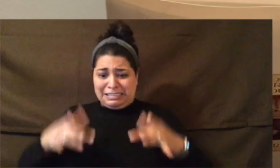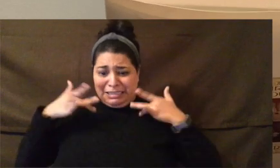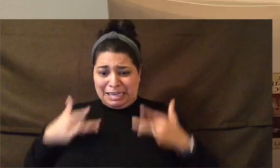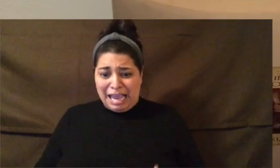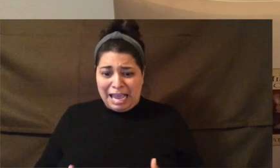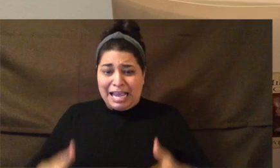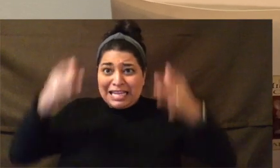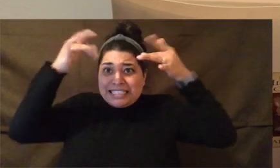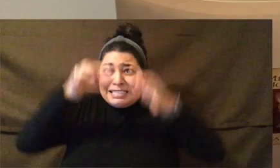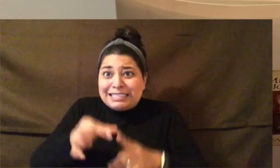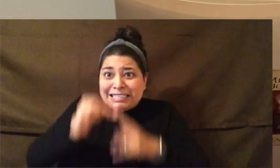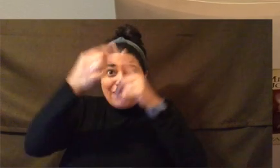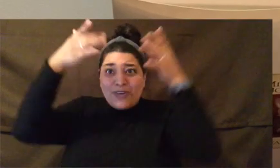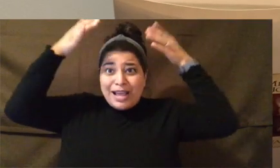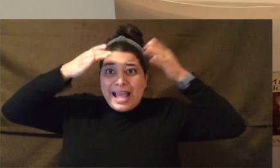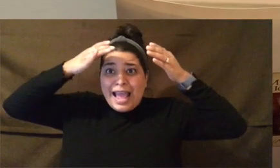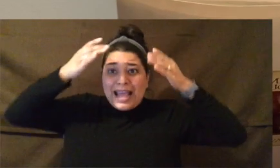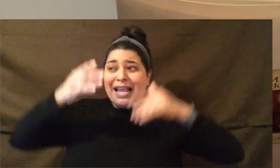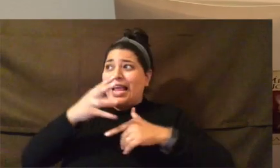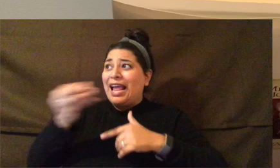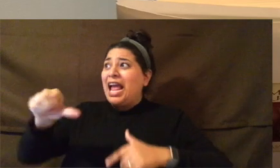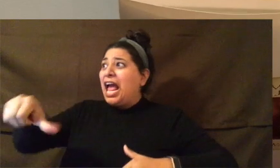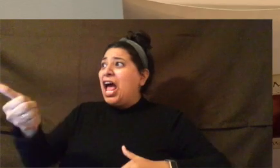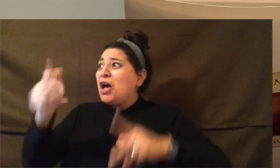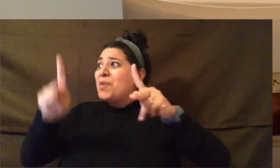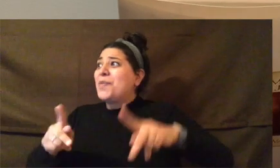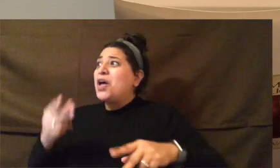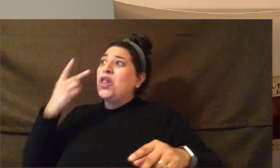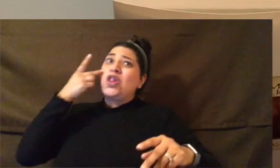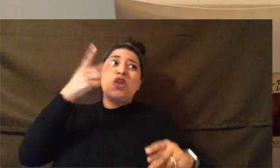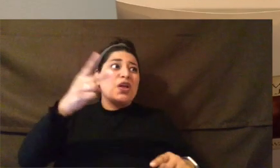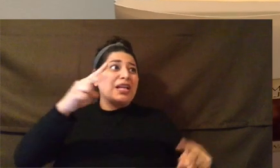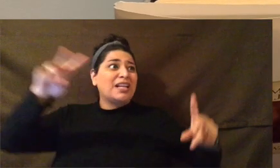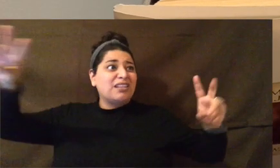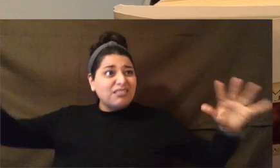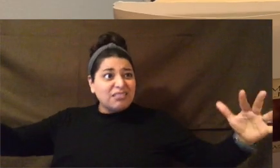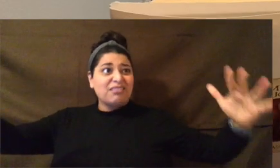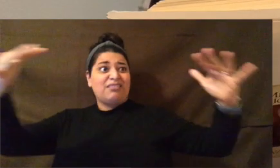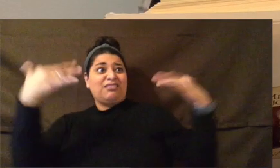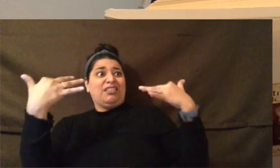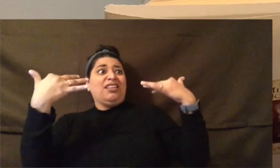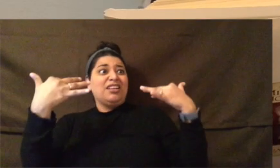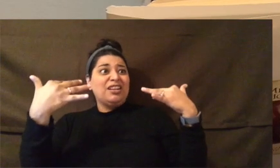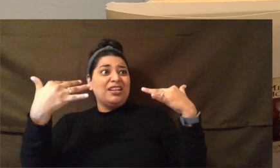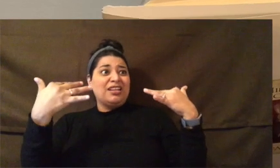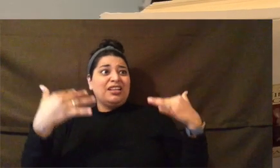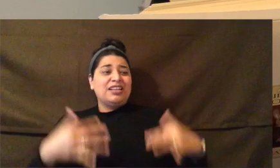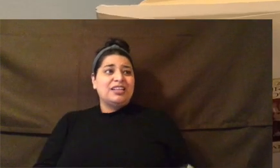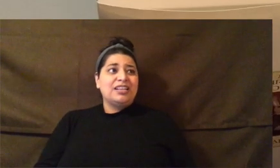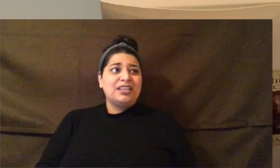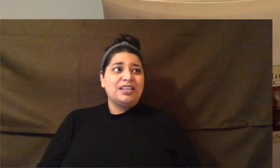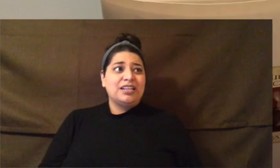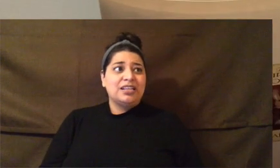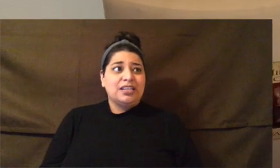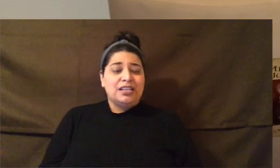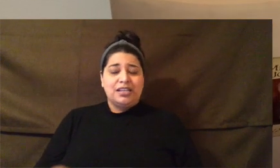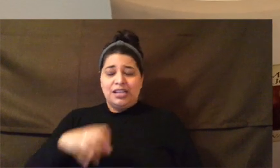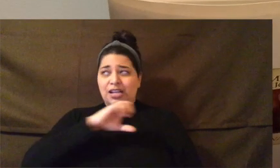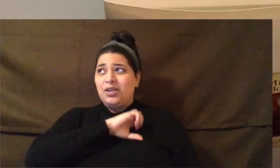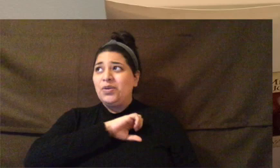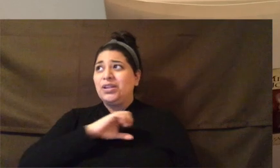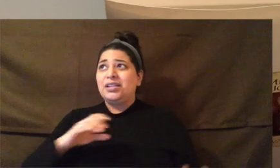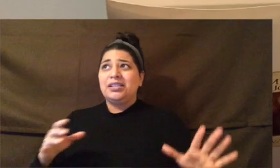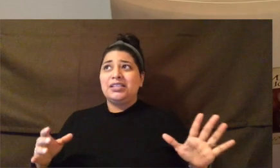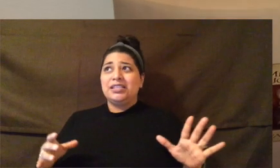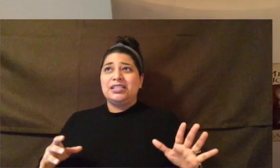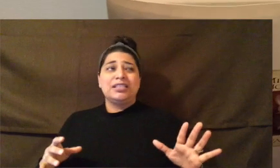was completely naked except for the hat on his head, and the other passengers on board the ship were looking at him, directing cautious